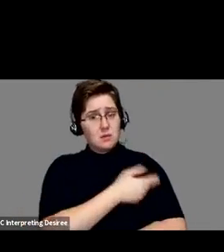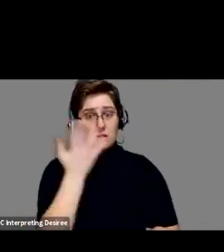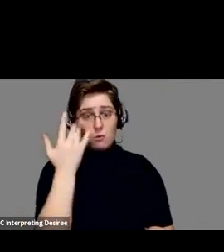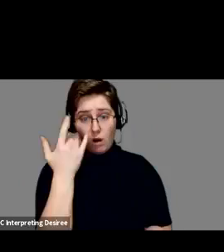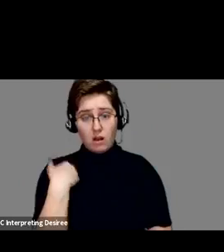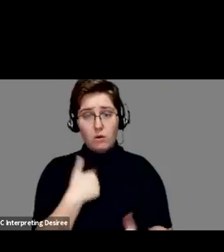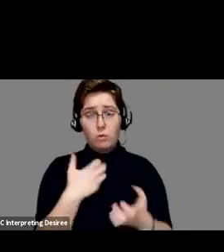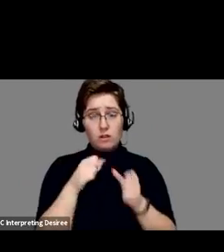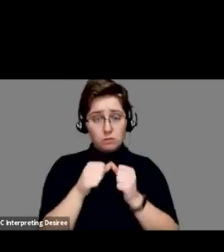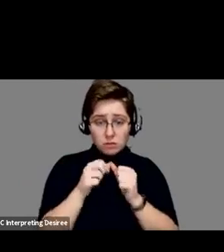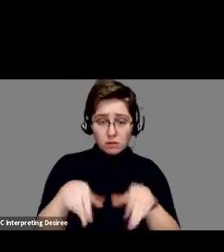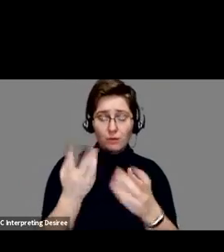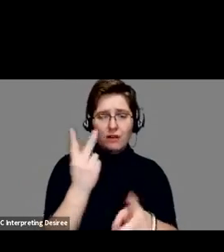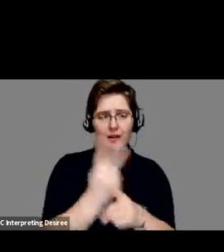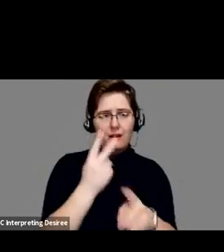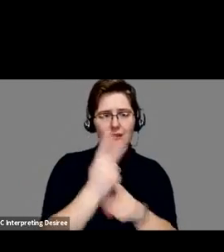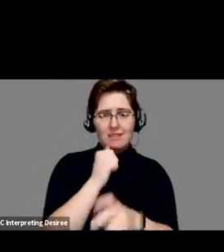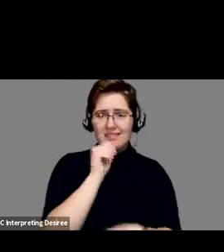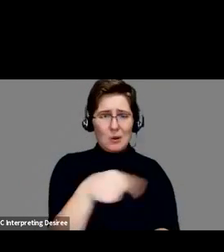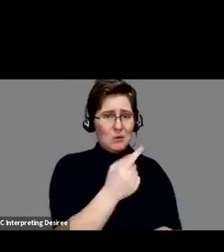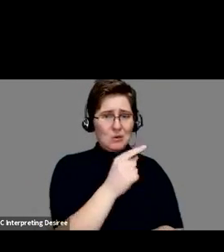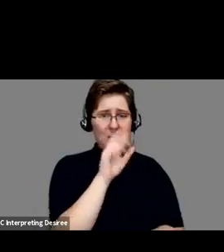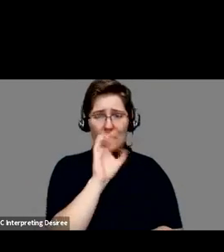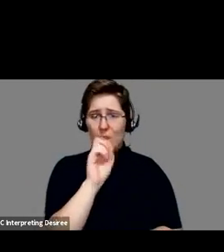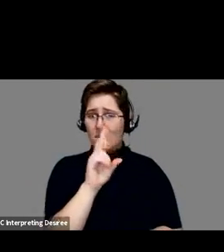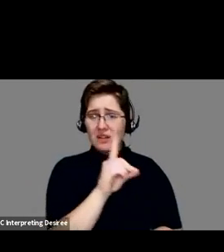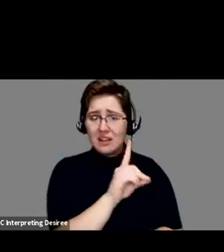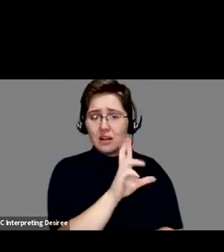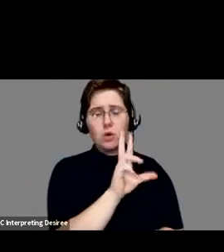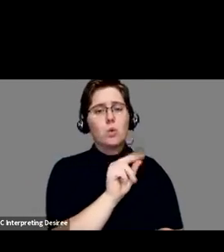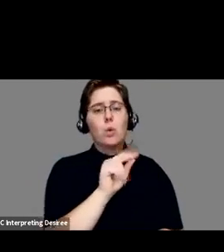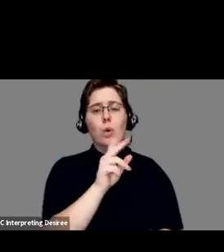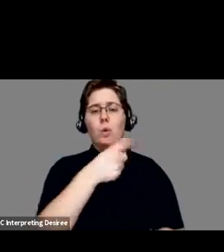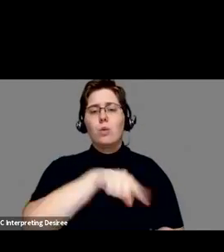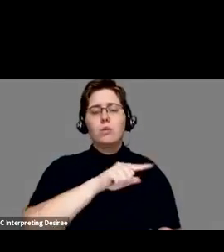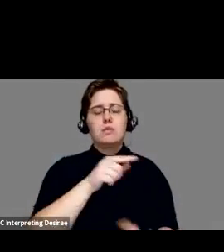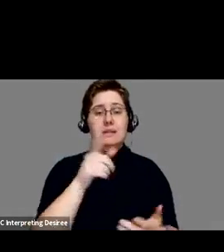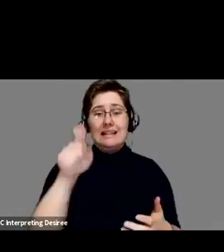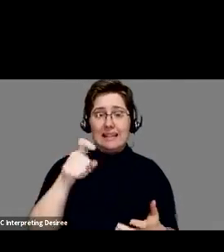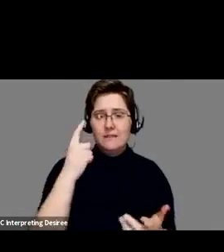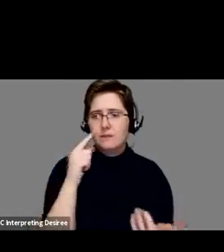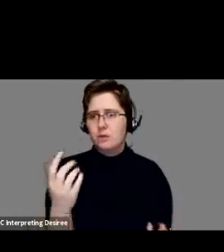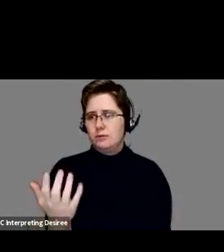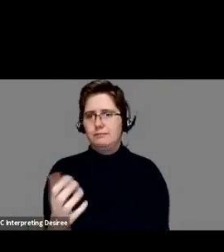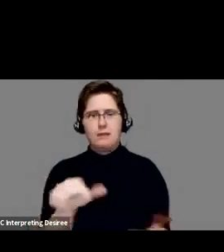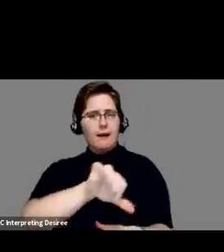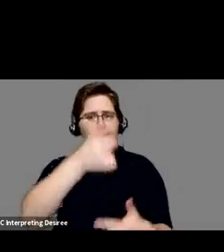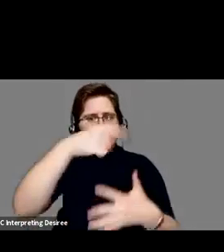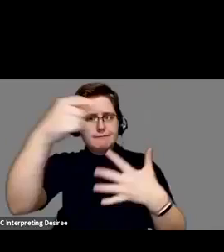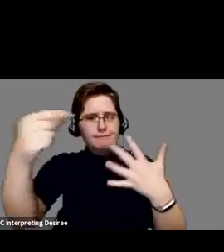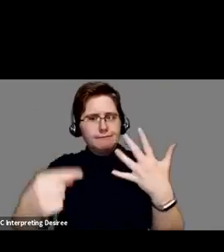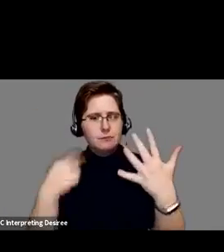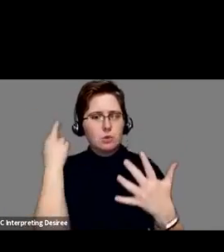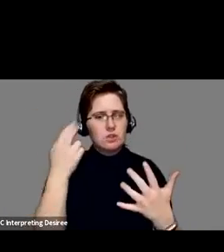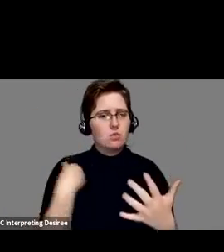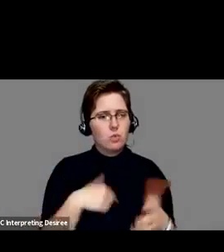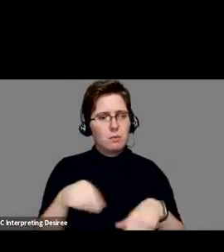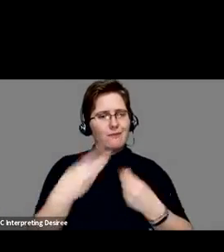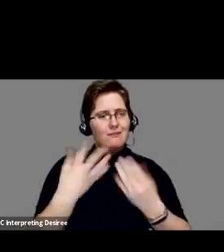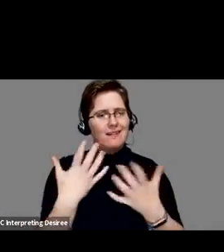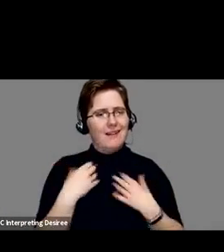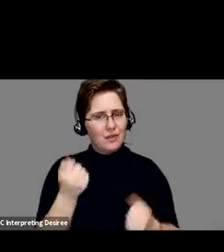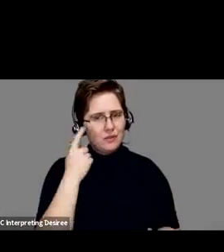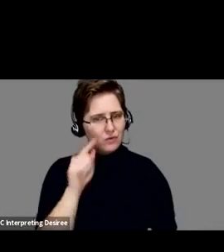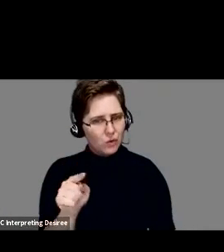to provide care to not only our COVID patients, but those patients who need it for all the other reasons that we routinely provide